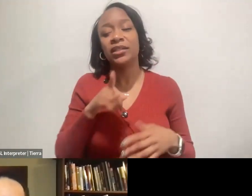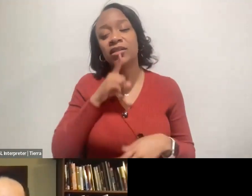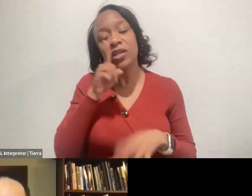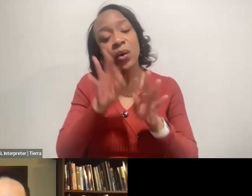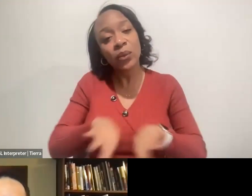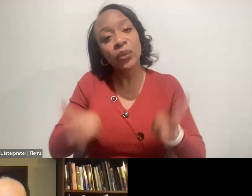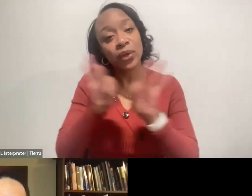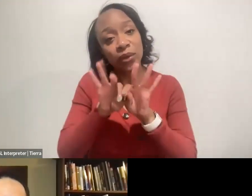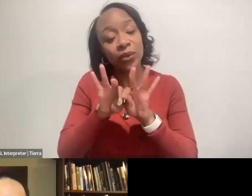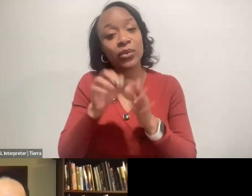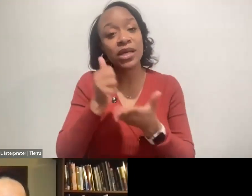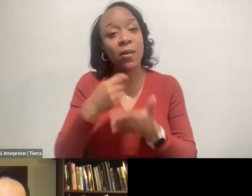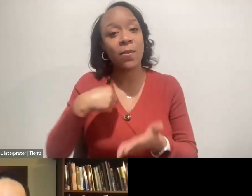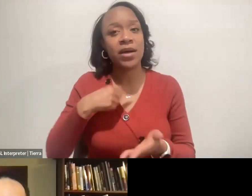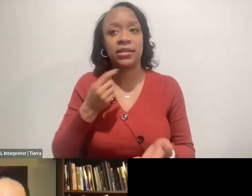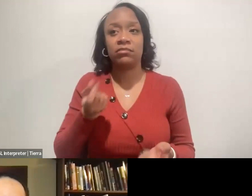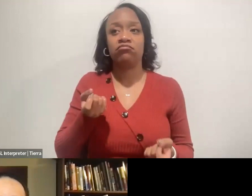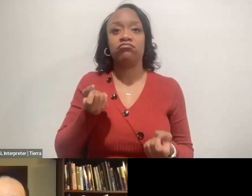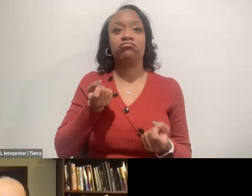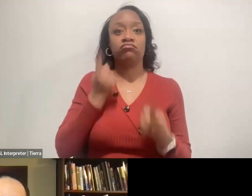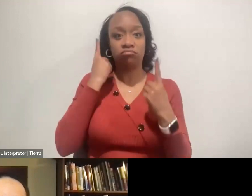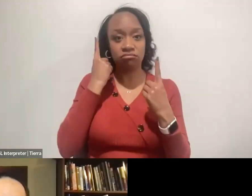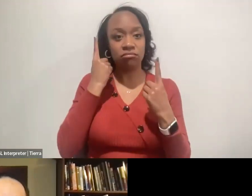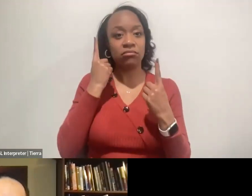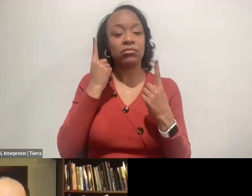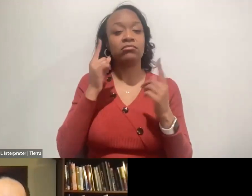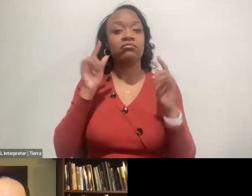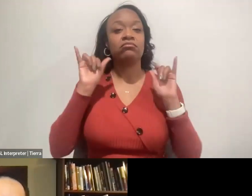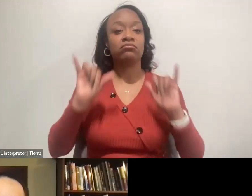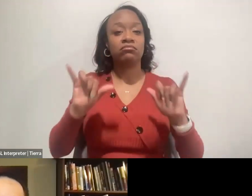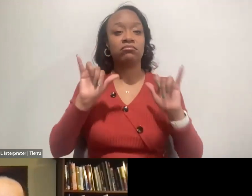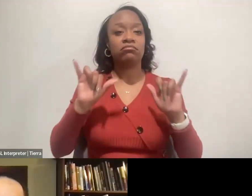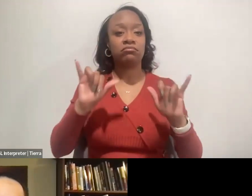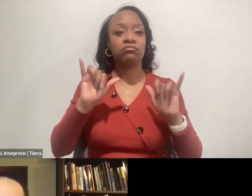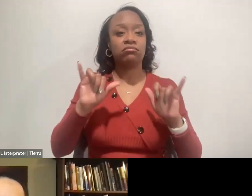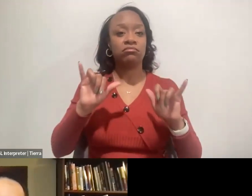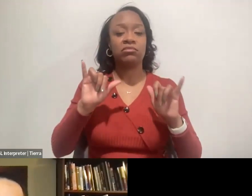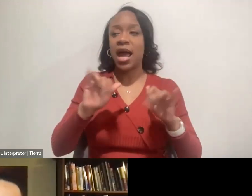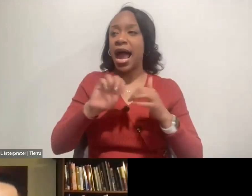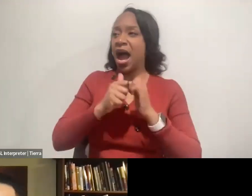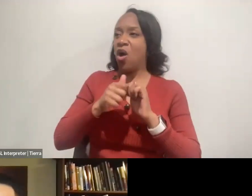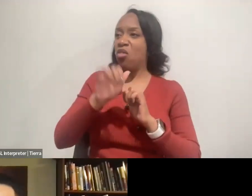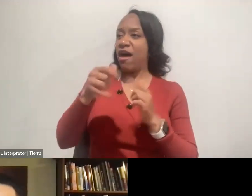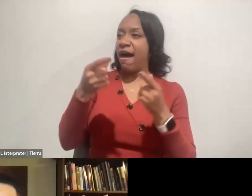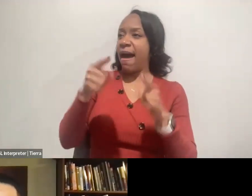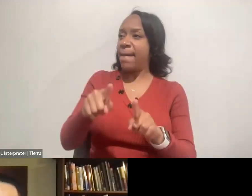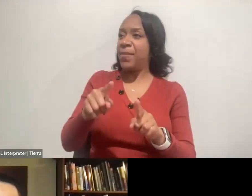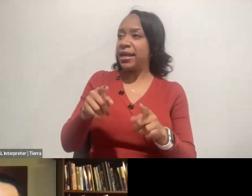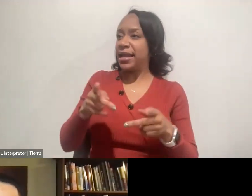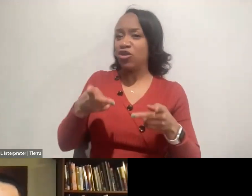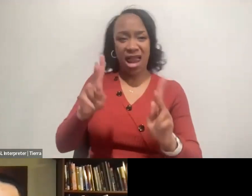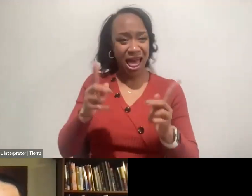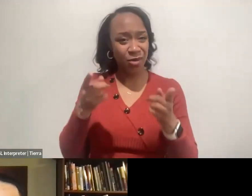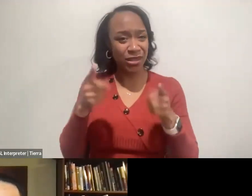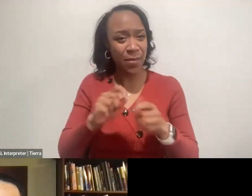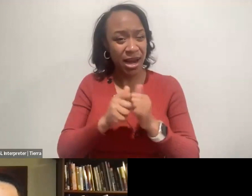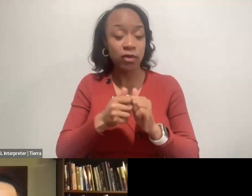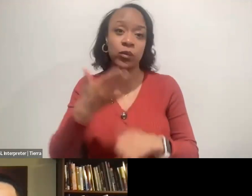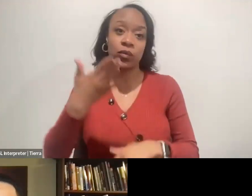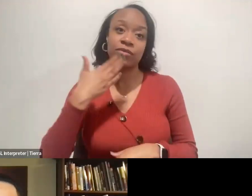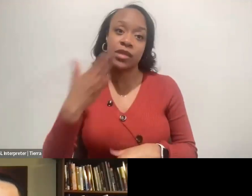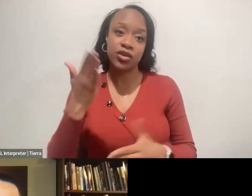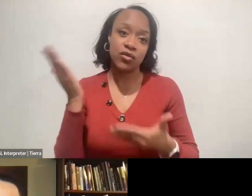help us understand how that is allowed to occur. So thank you for bringing that to our